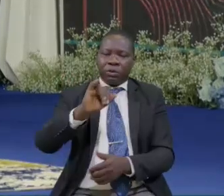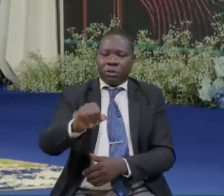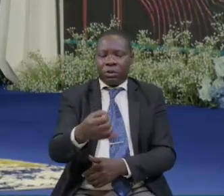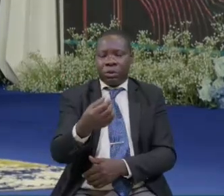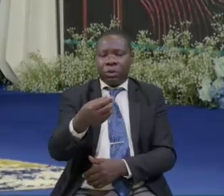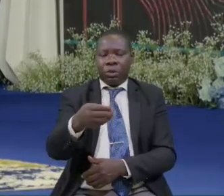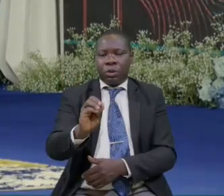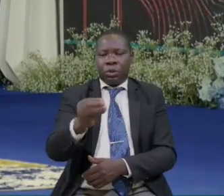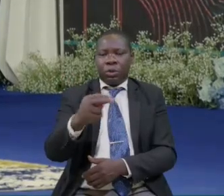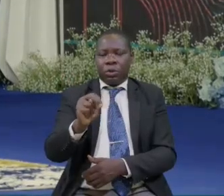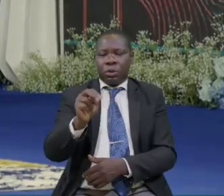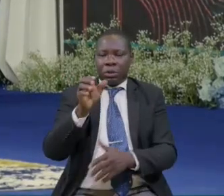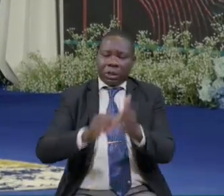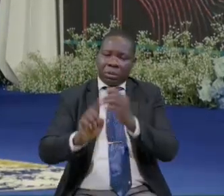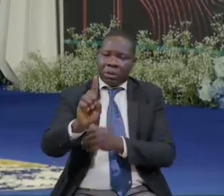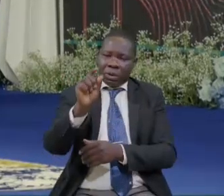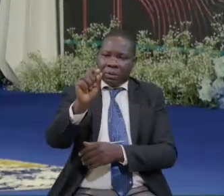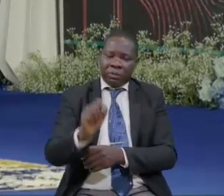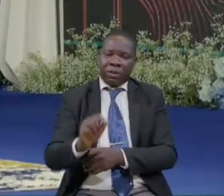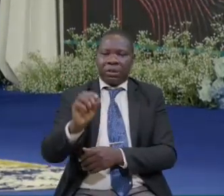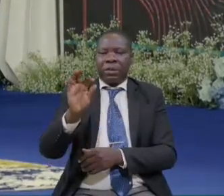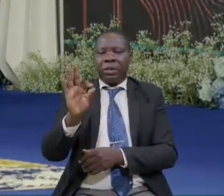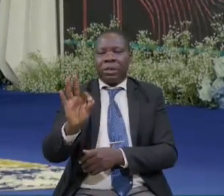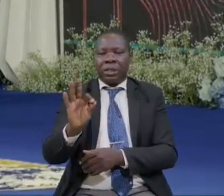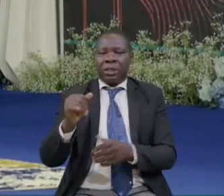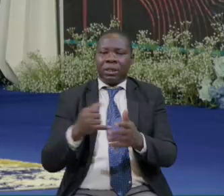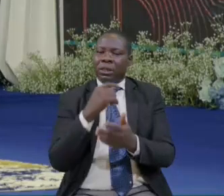from verse 9. It says, if we